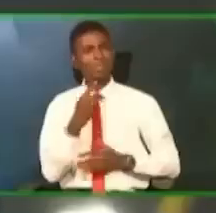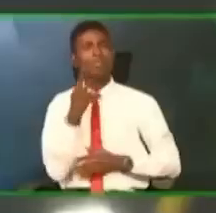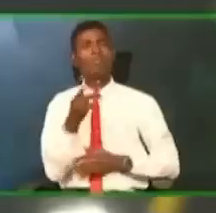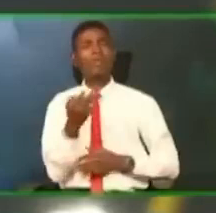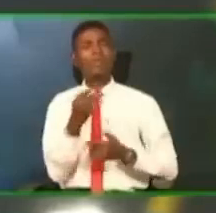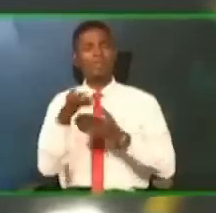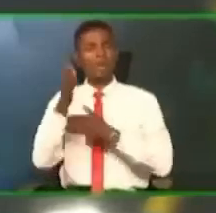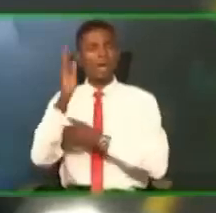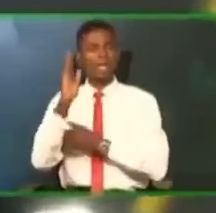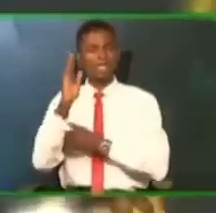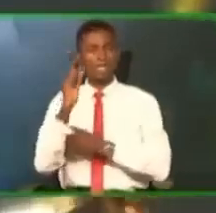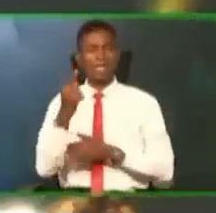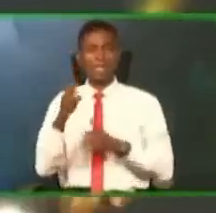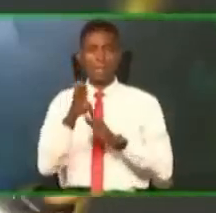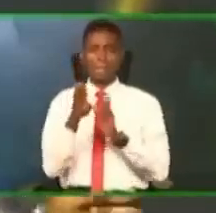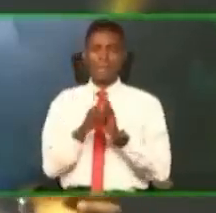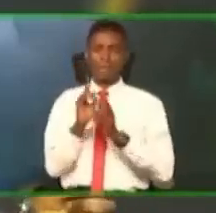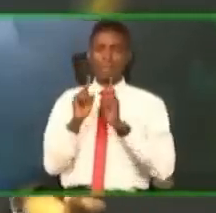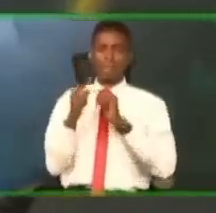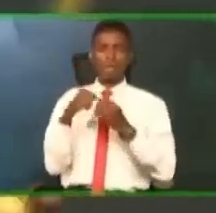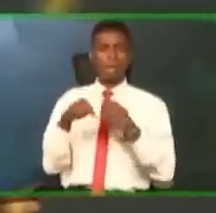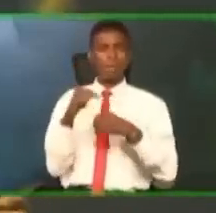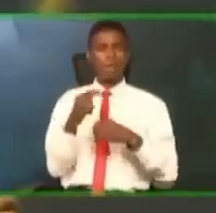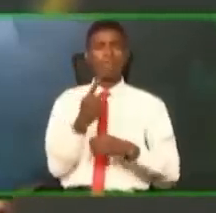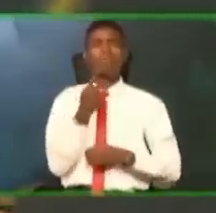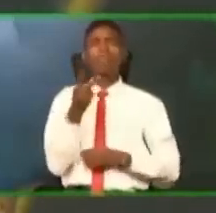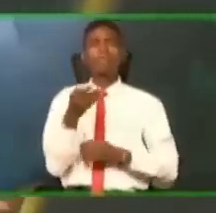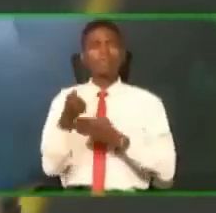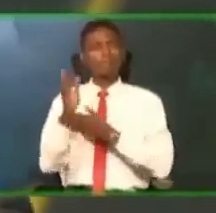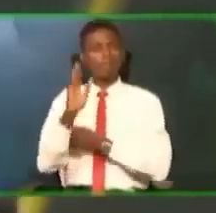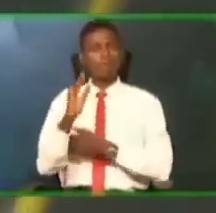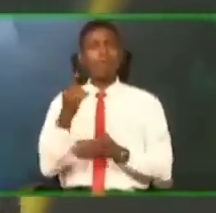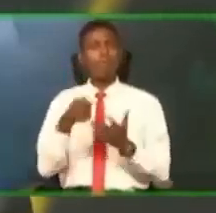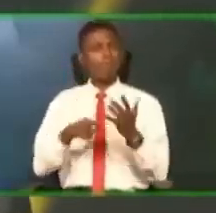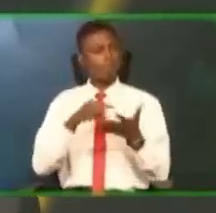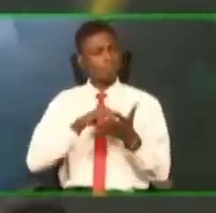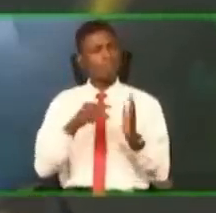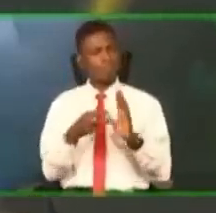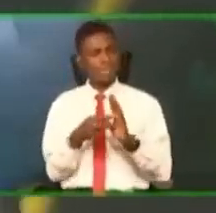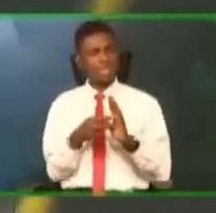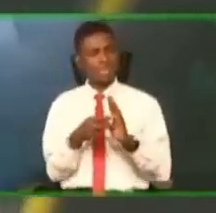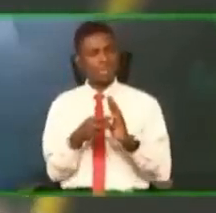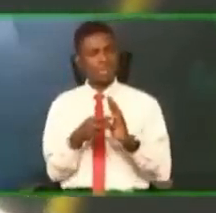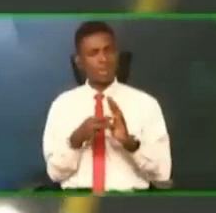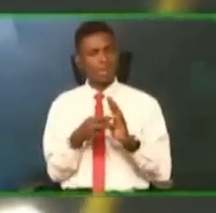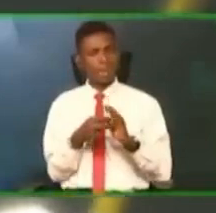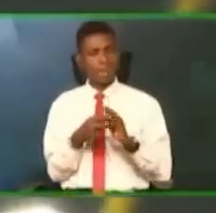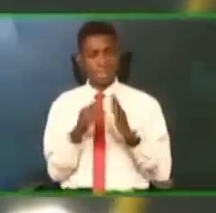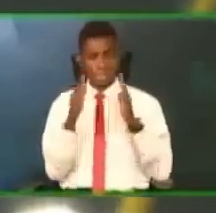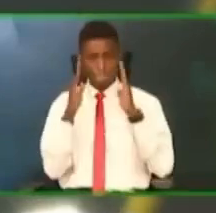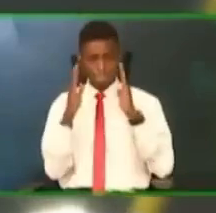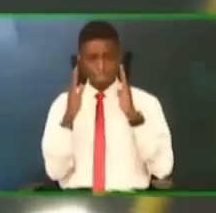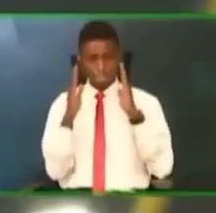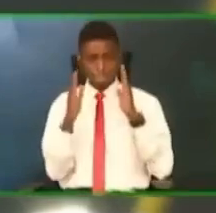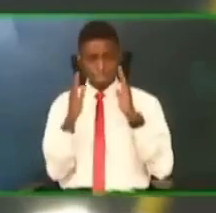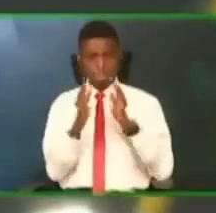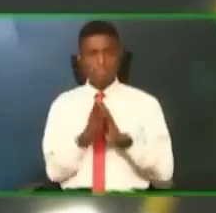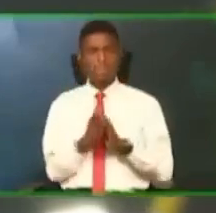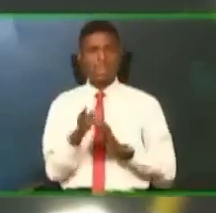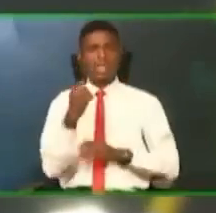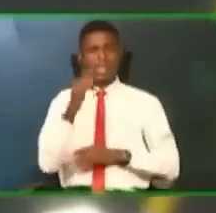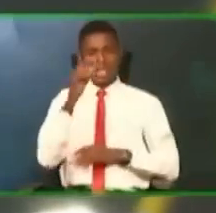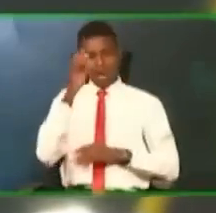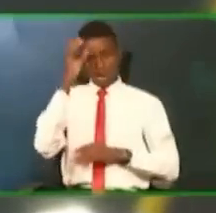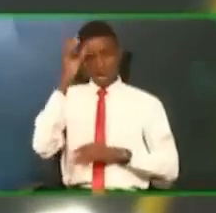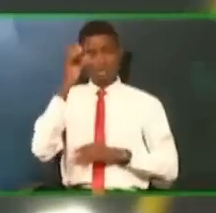Bible talks about the voice of God, but what does it mean? Now please look up. The concept of